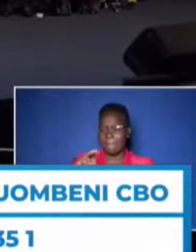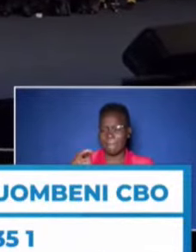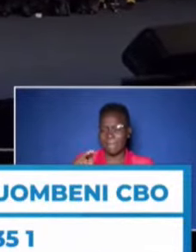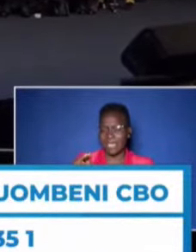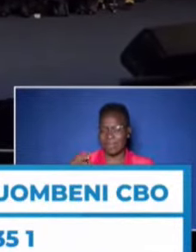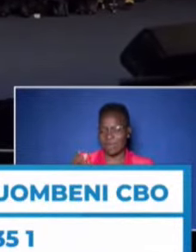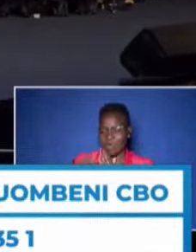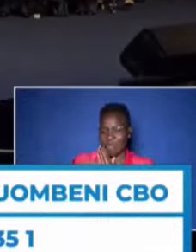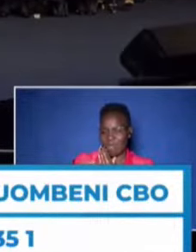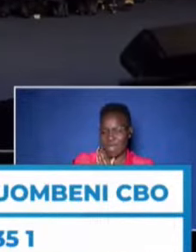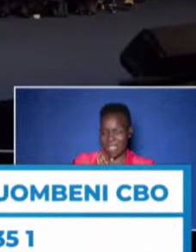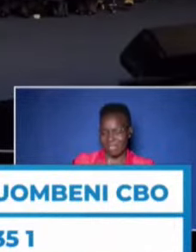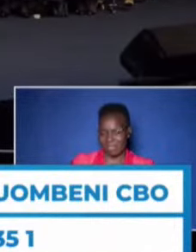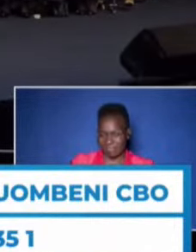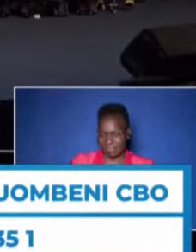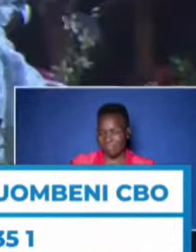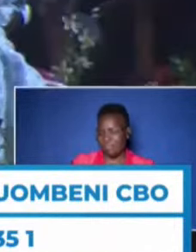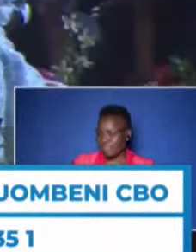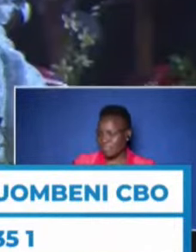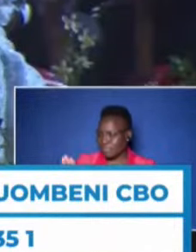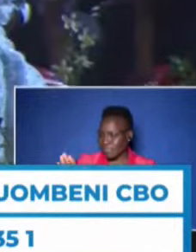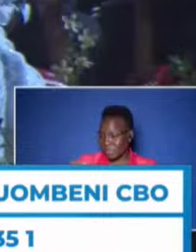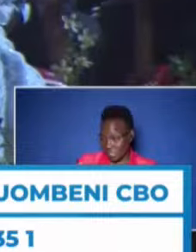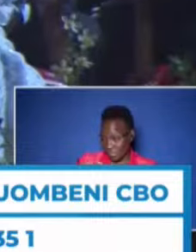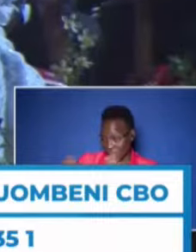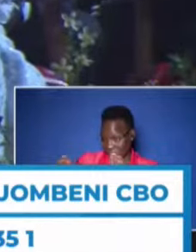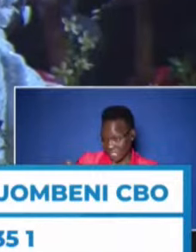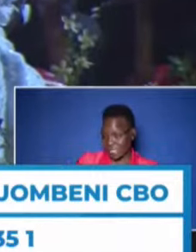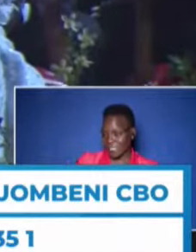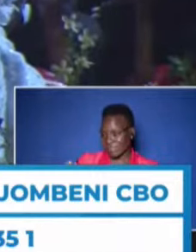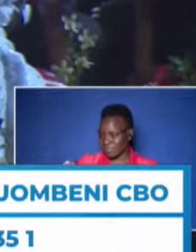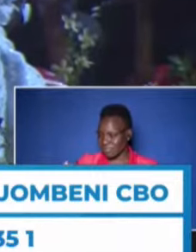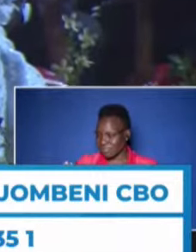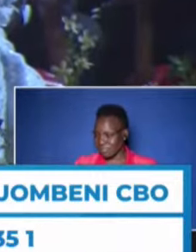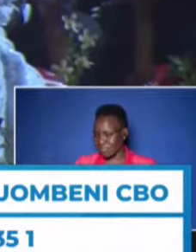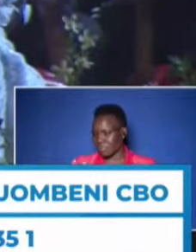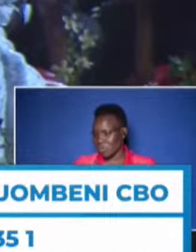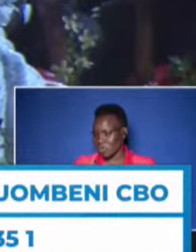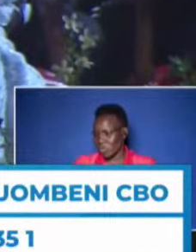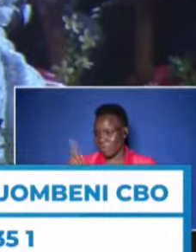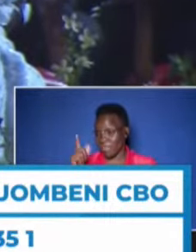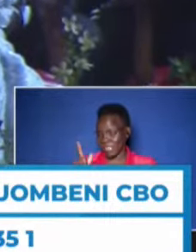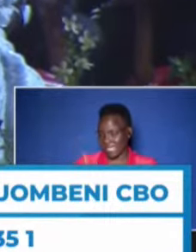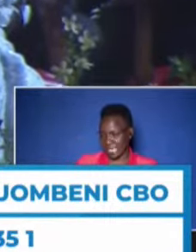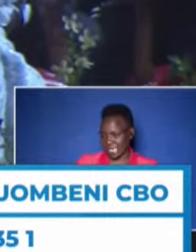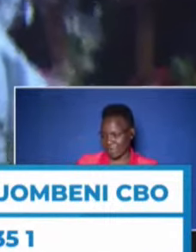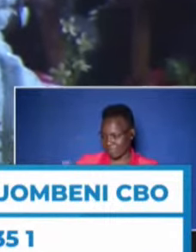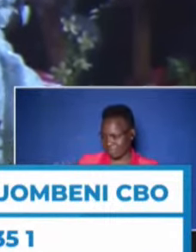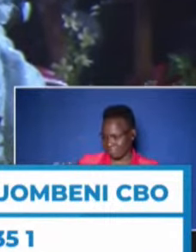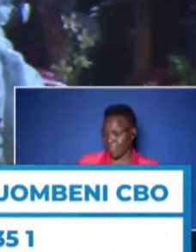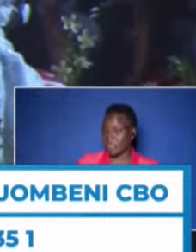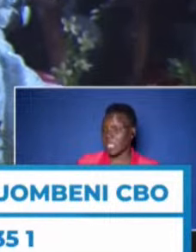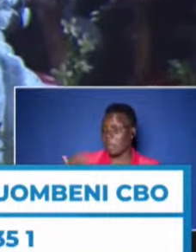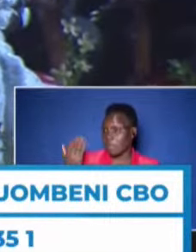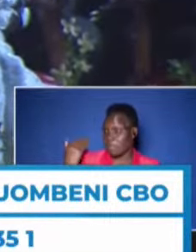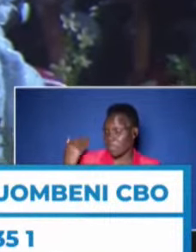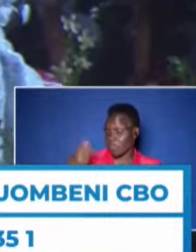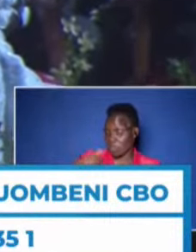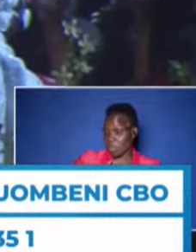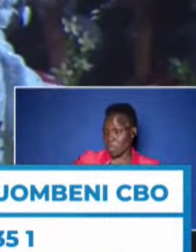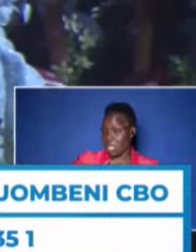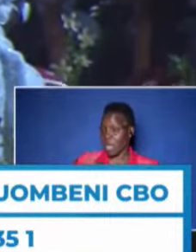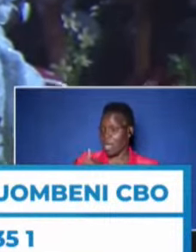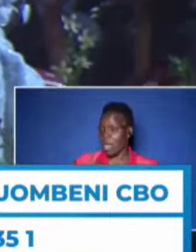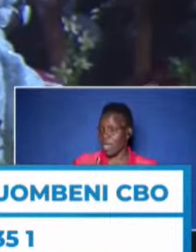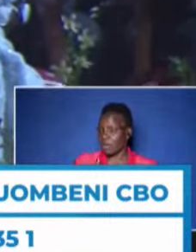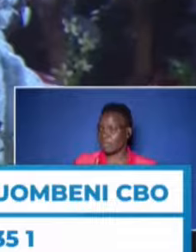million Mr President de first lady I owed secular